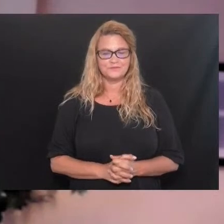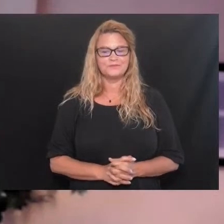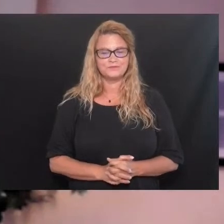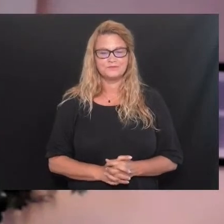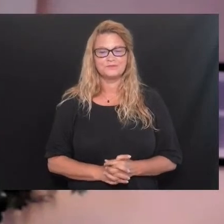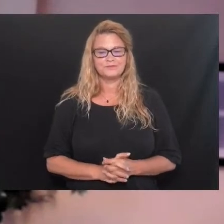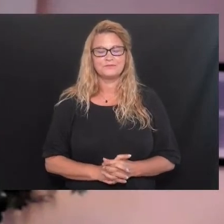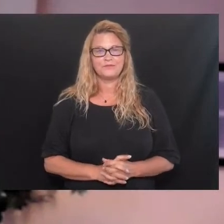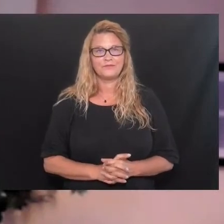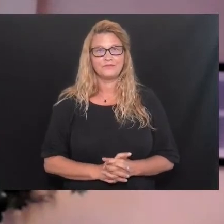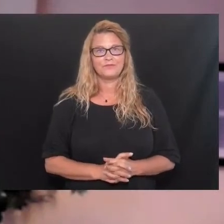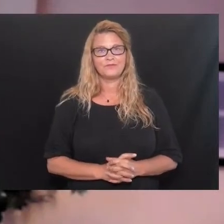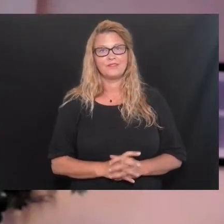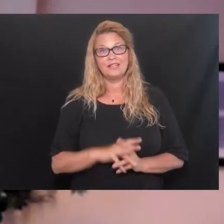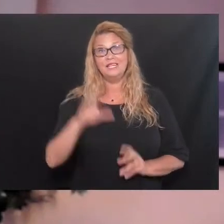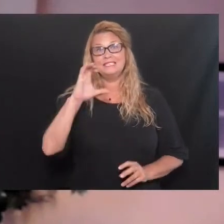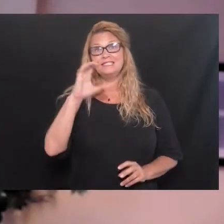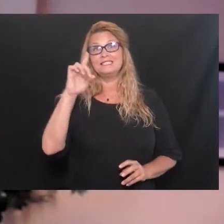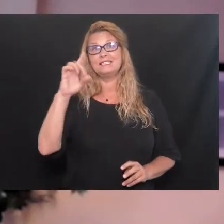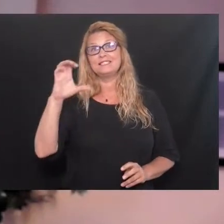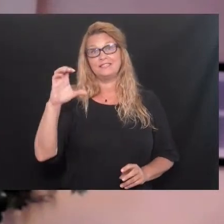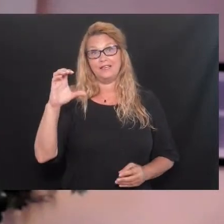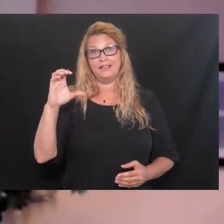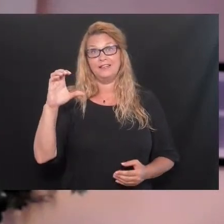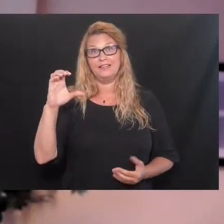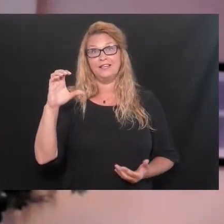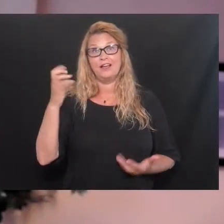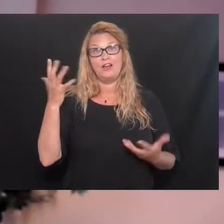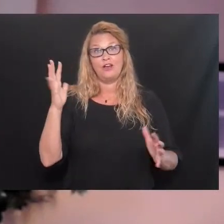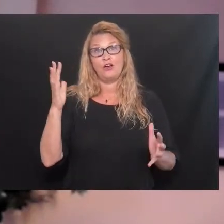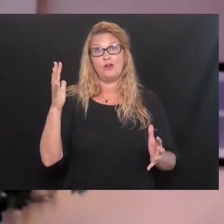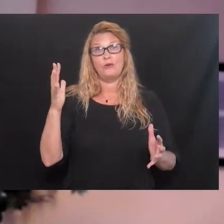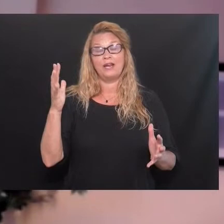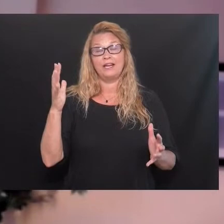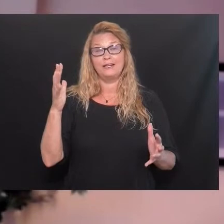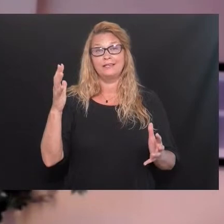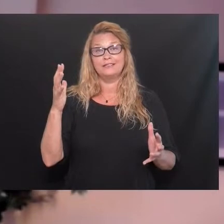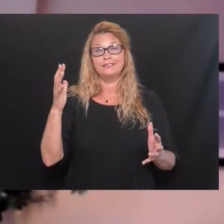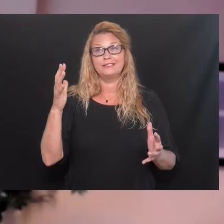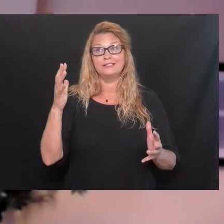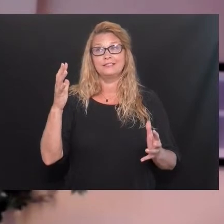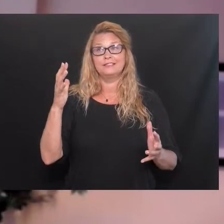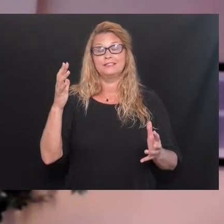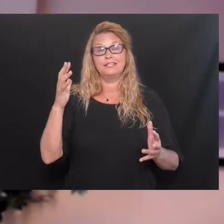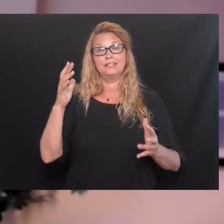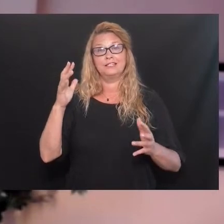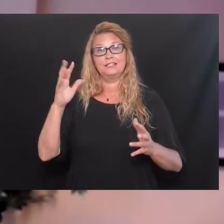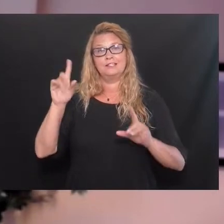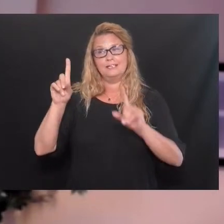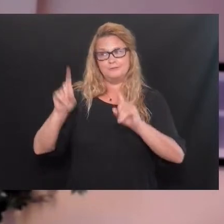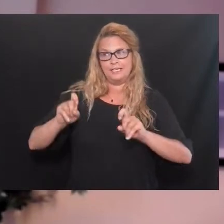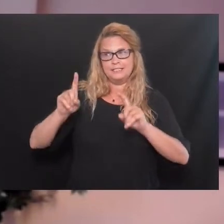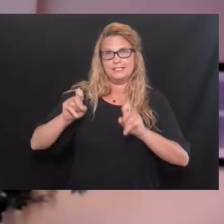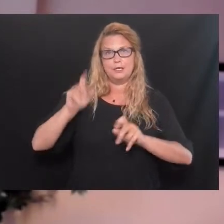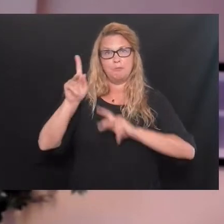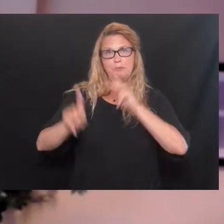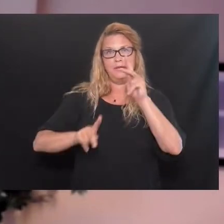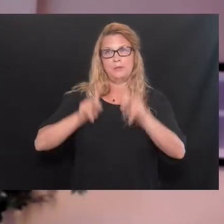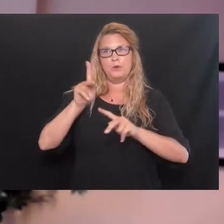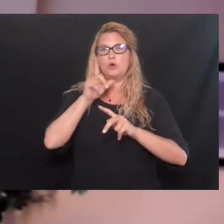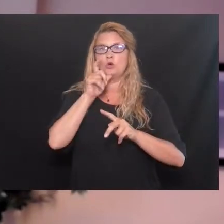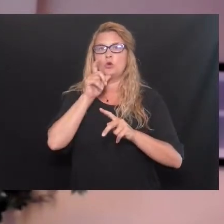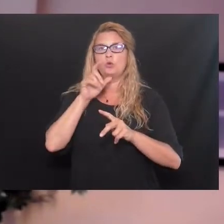Paul. So the Centers for Disease Control, the CDC, is following people that were part of these